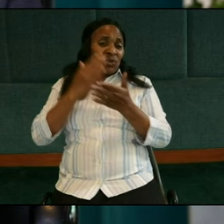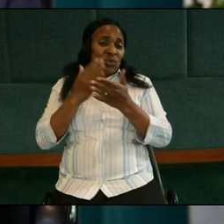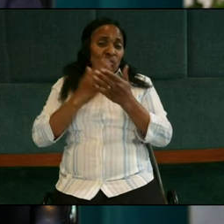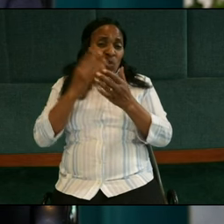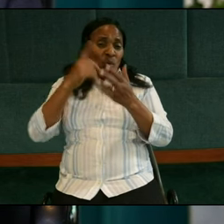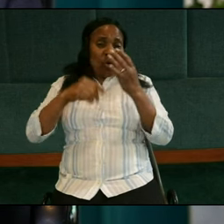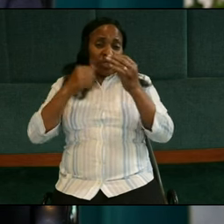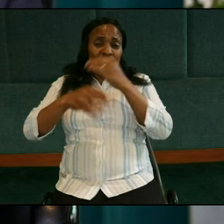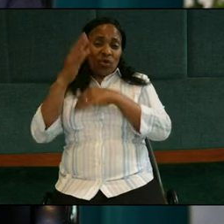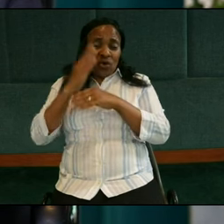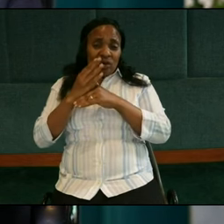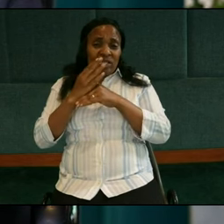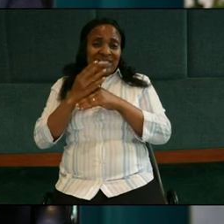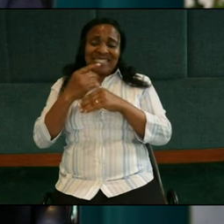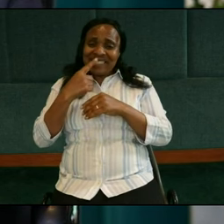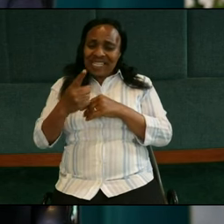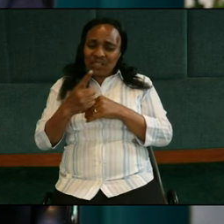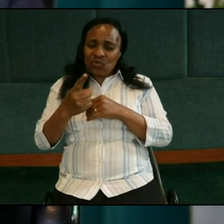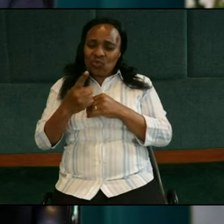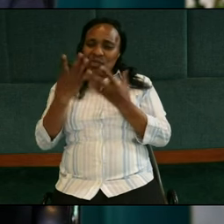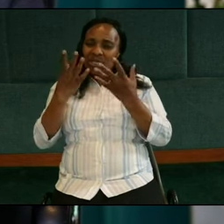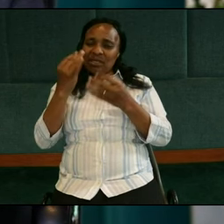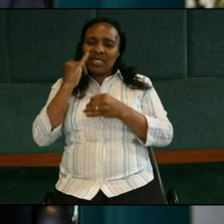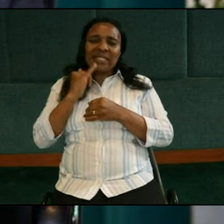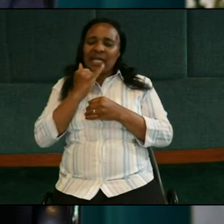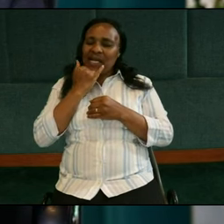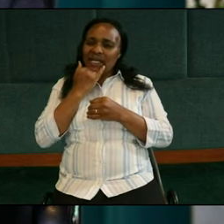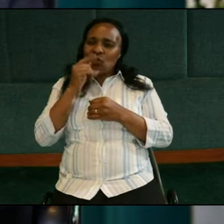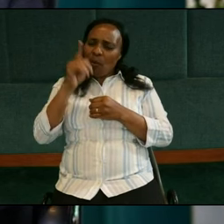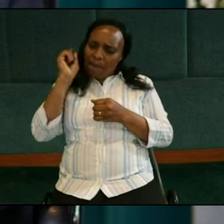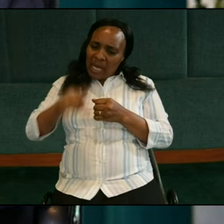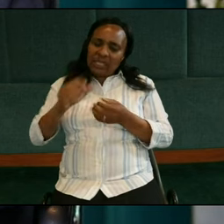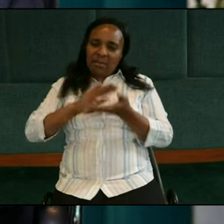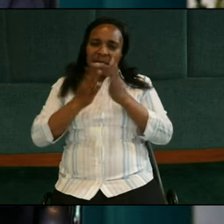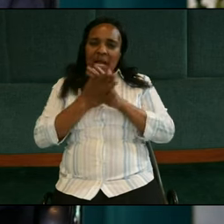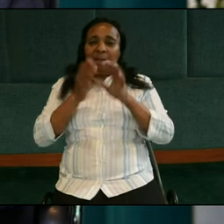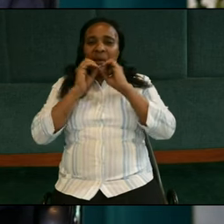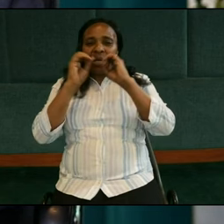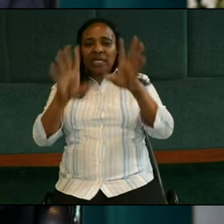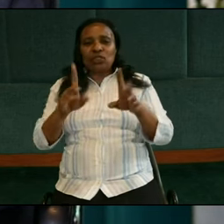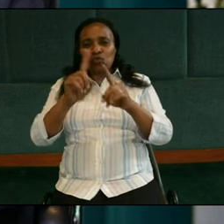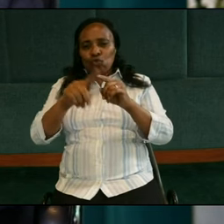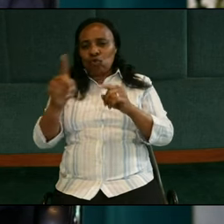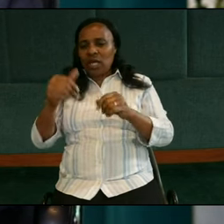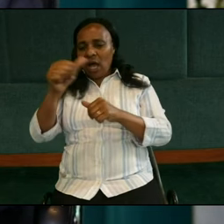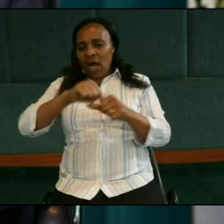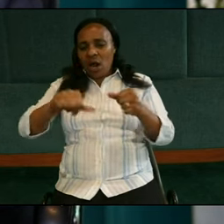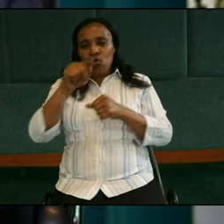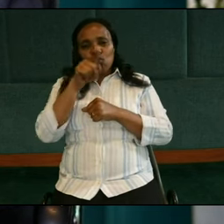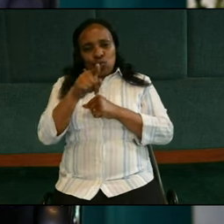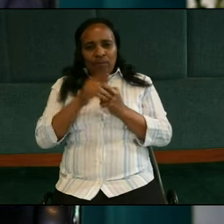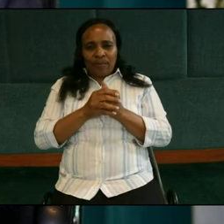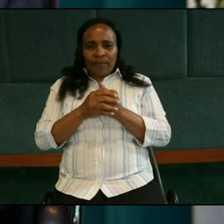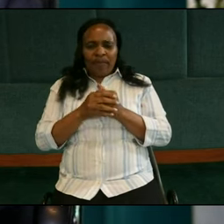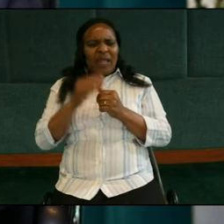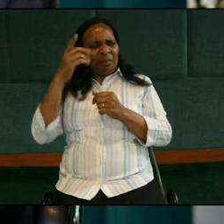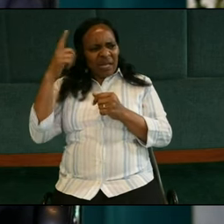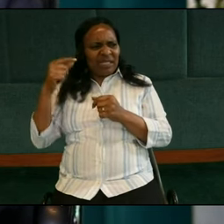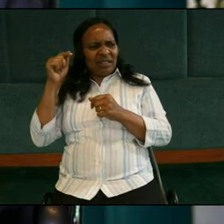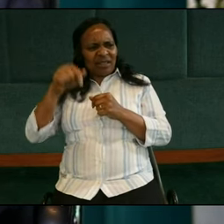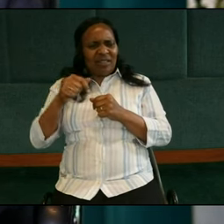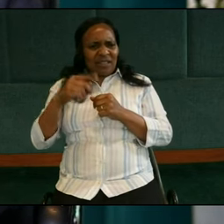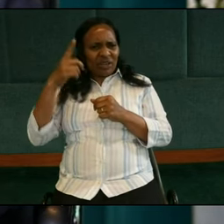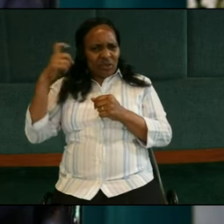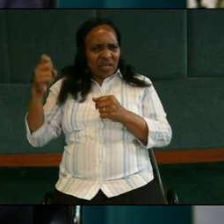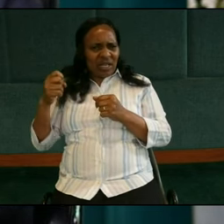what God was saying to the Israelites? You must become a blessing. This is your purpose, to be a blessing to those around you. Mm-hmm. So imagine that kind of a dream to